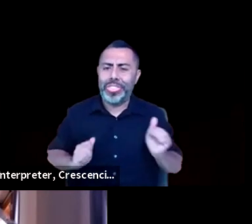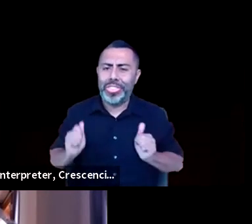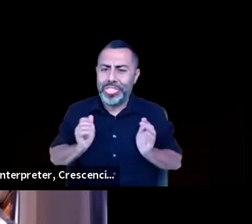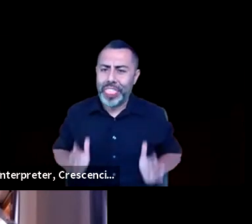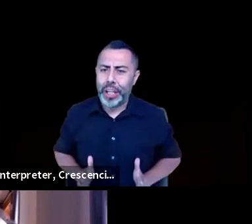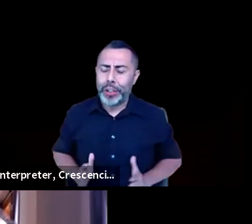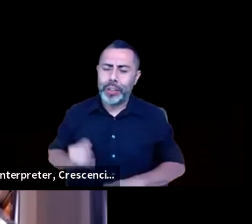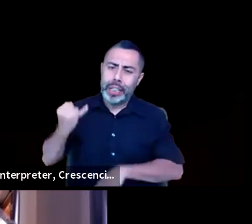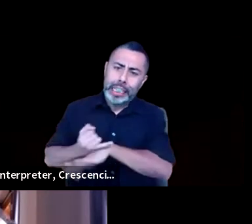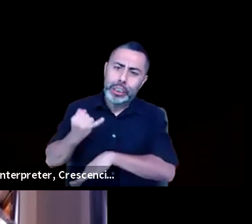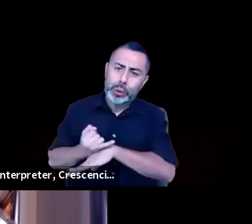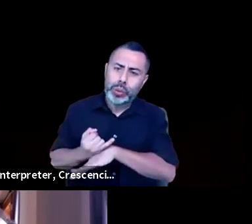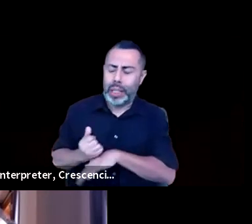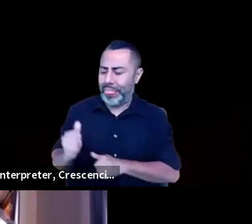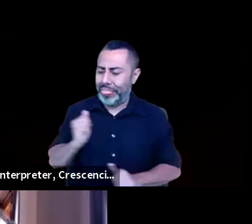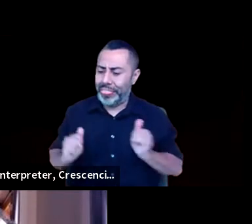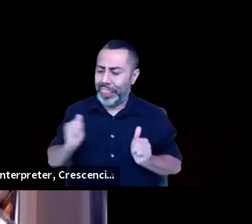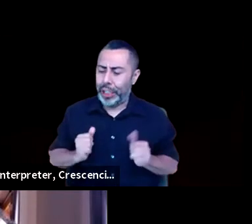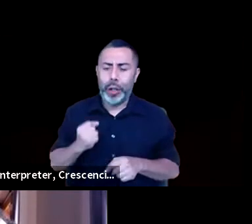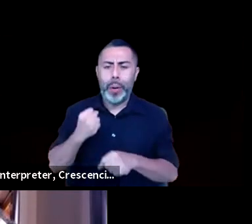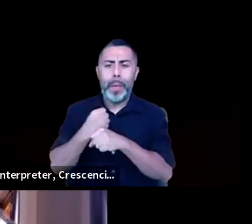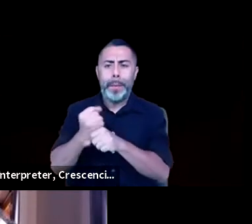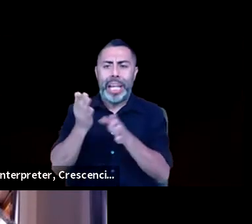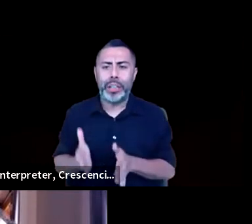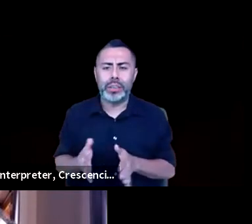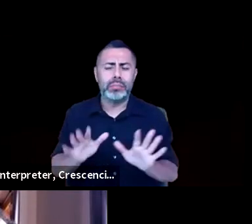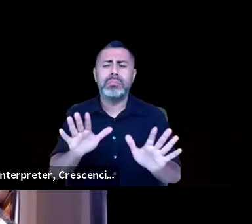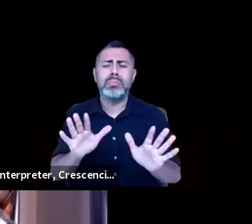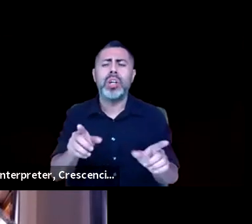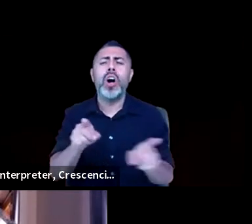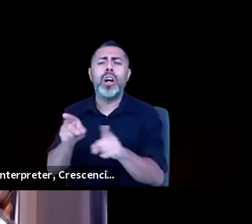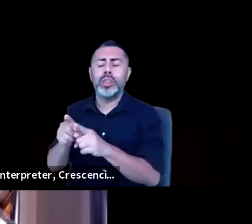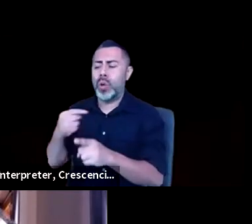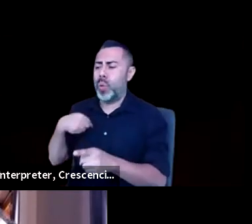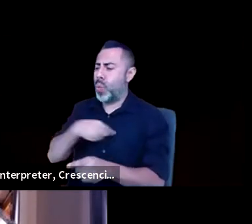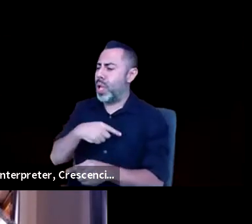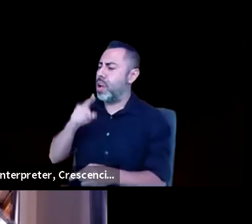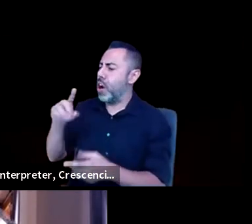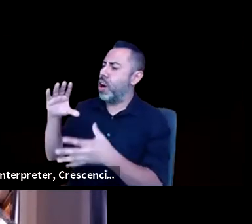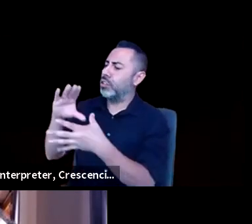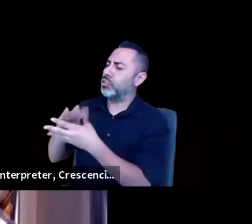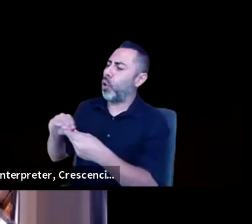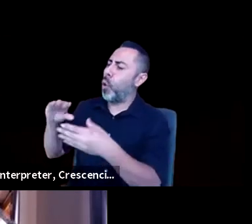makers, or even storytellers, feels